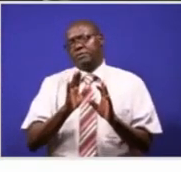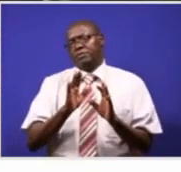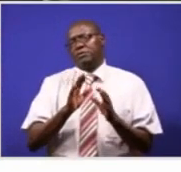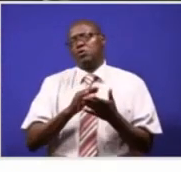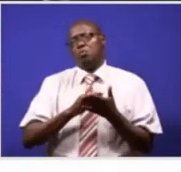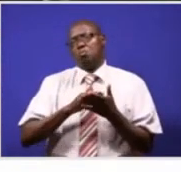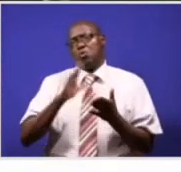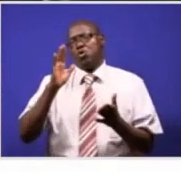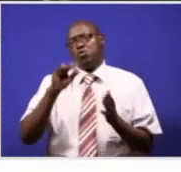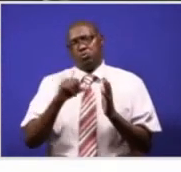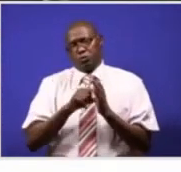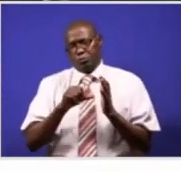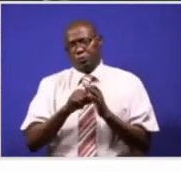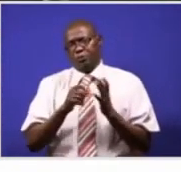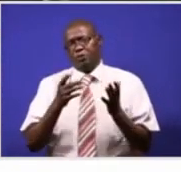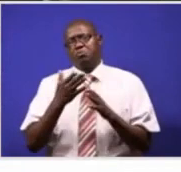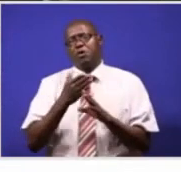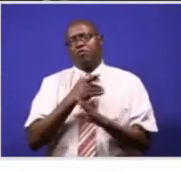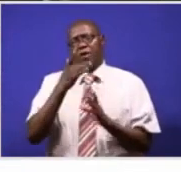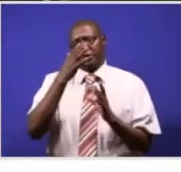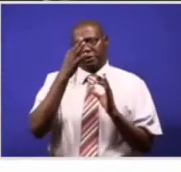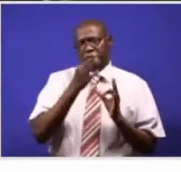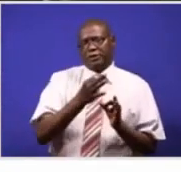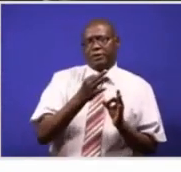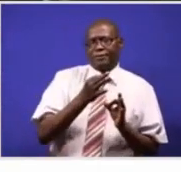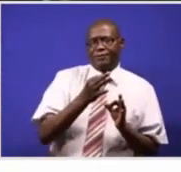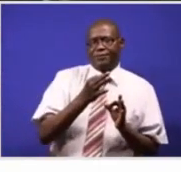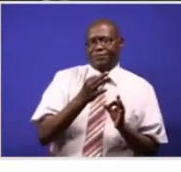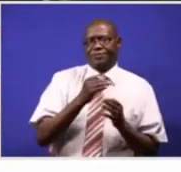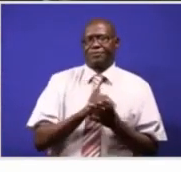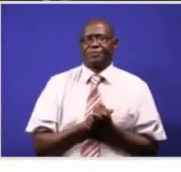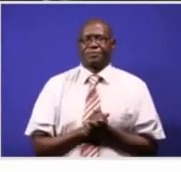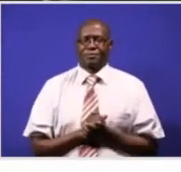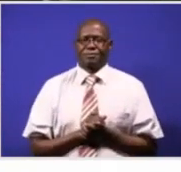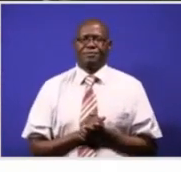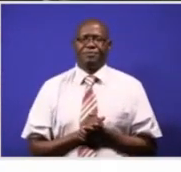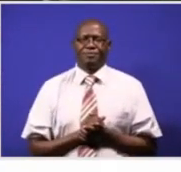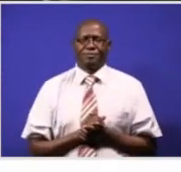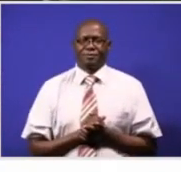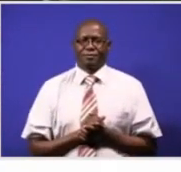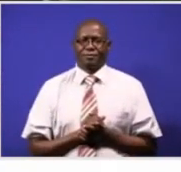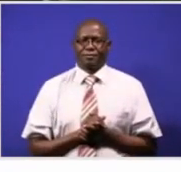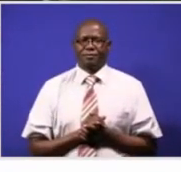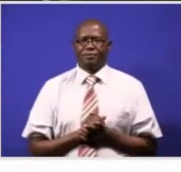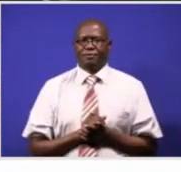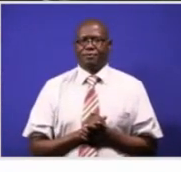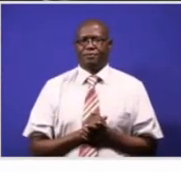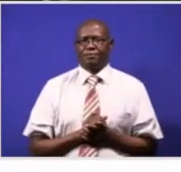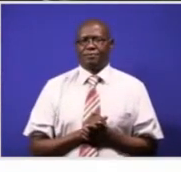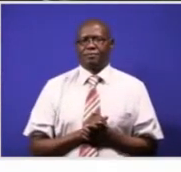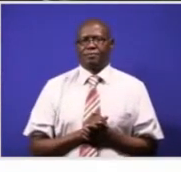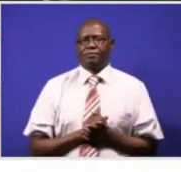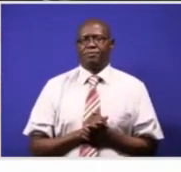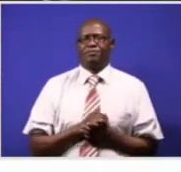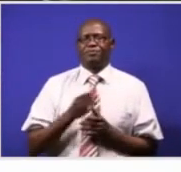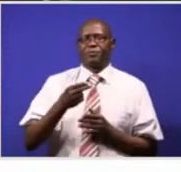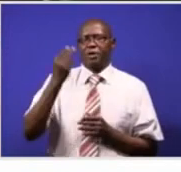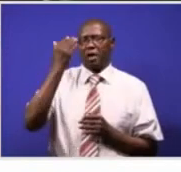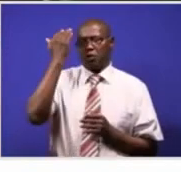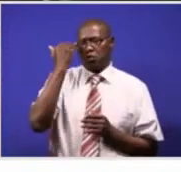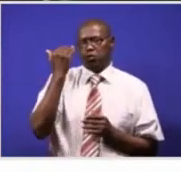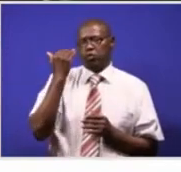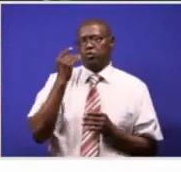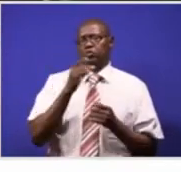before I make this particular decision or I take this particular step. All right, now with the High Court having ruled in favor